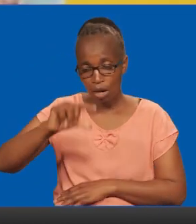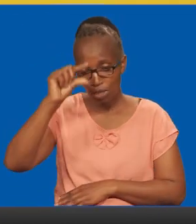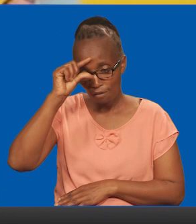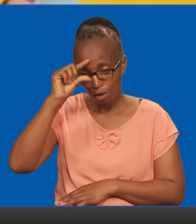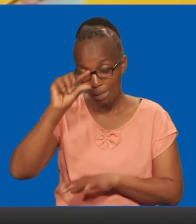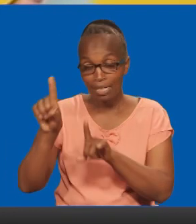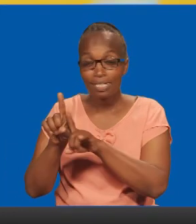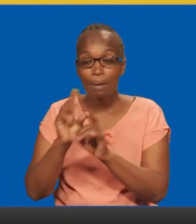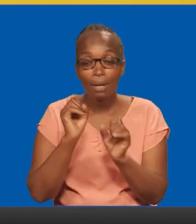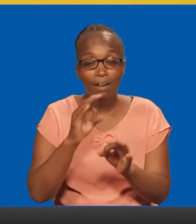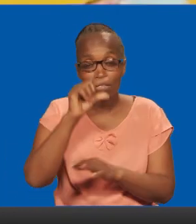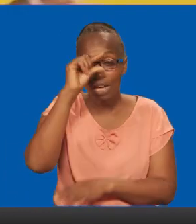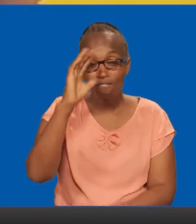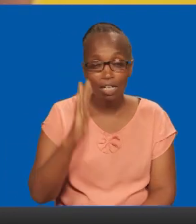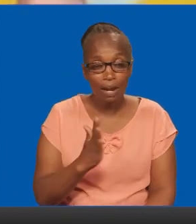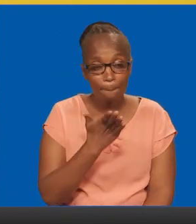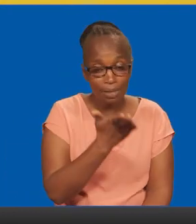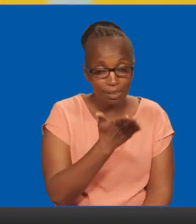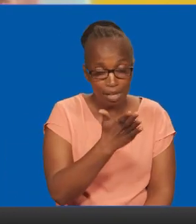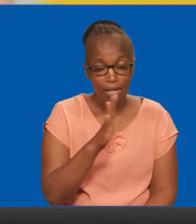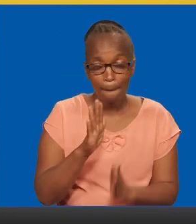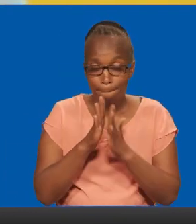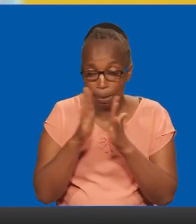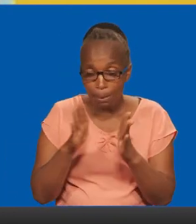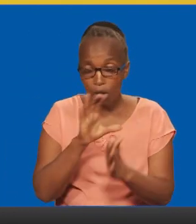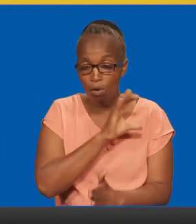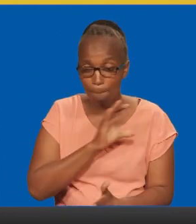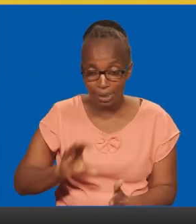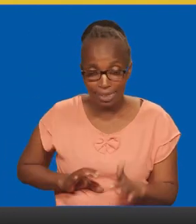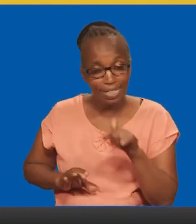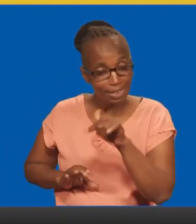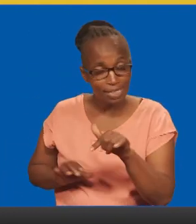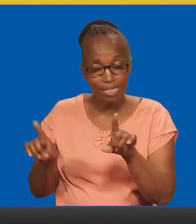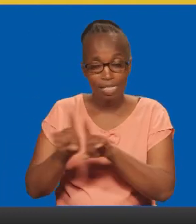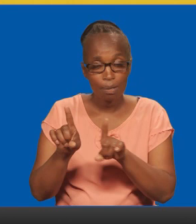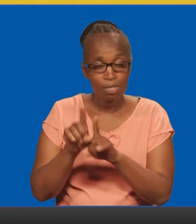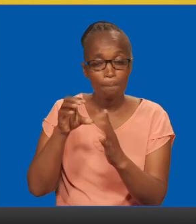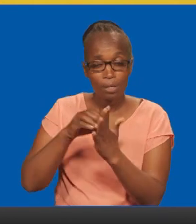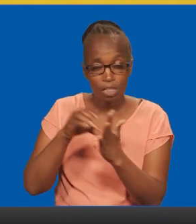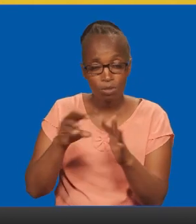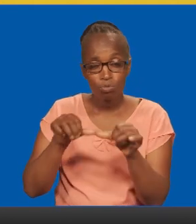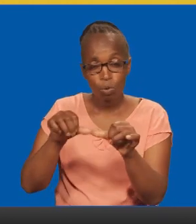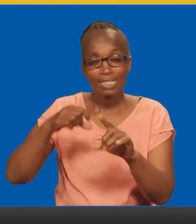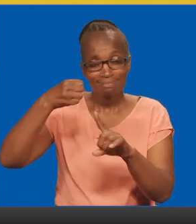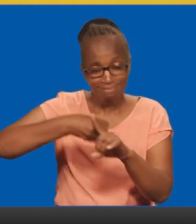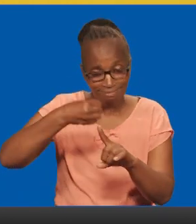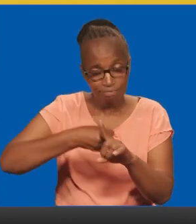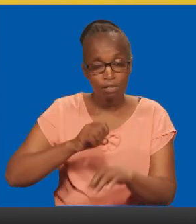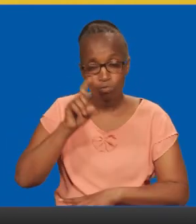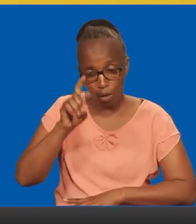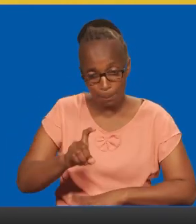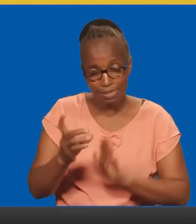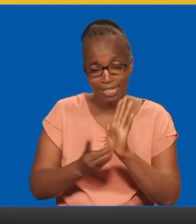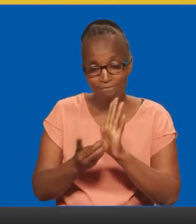concurrent function, and Governor, even if you appear before me in the Public Accounts Committee, that is a position that I will take, that we